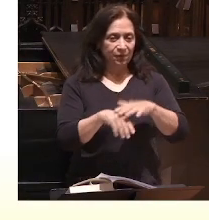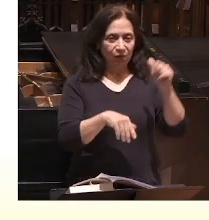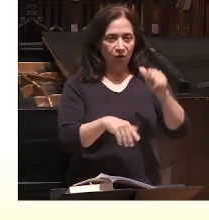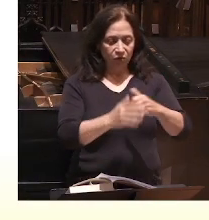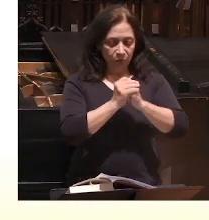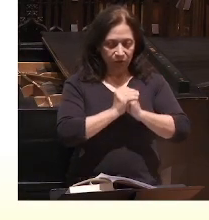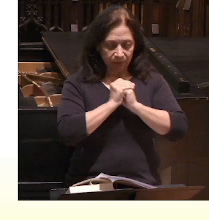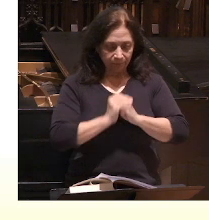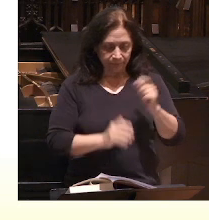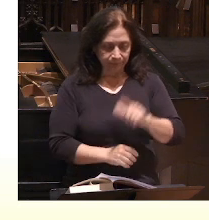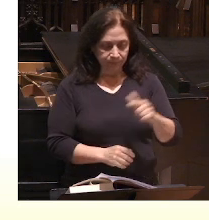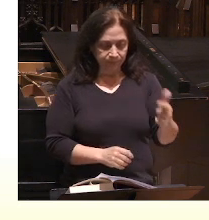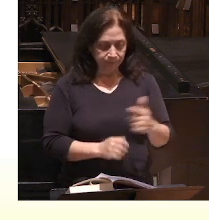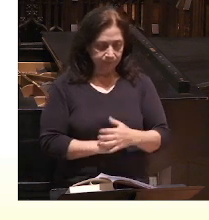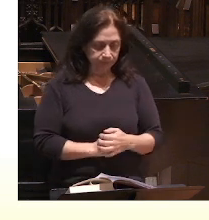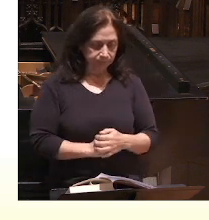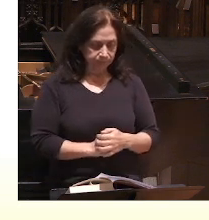call to worship.